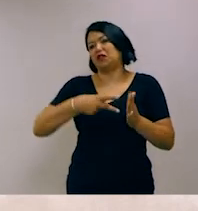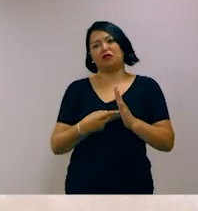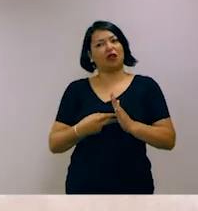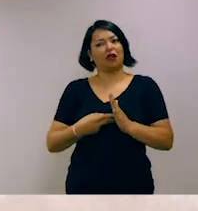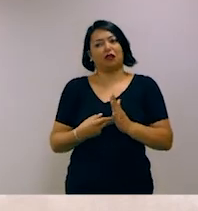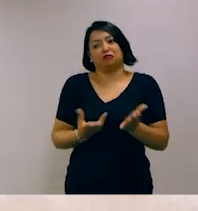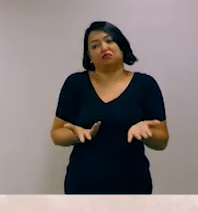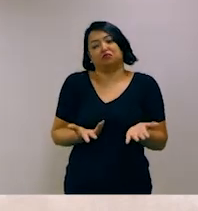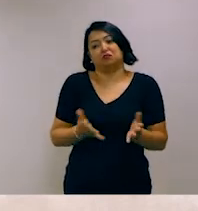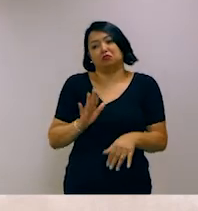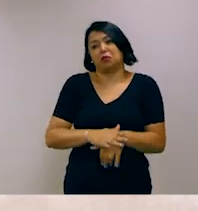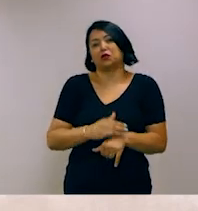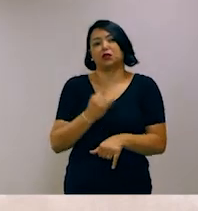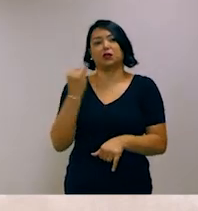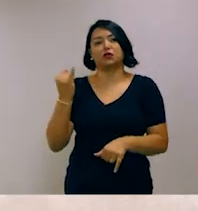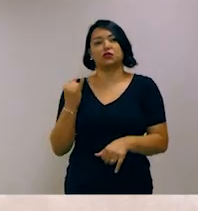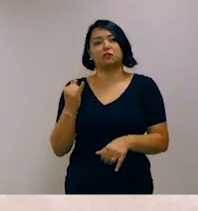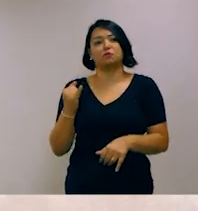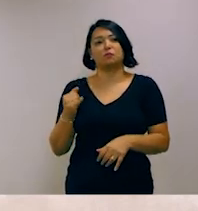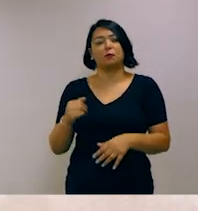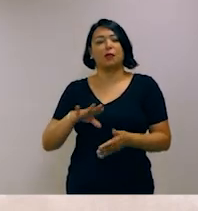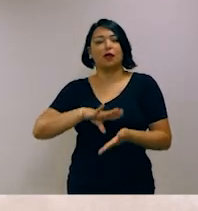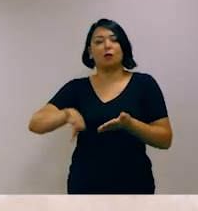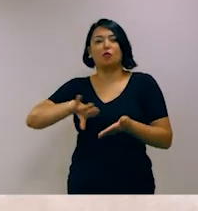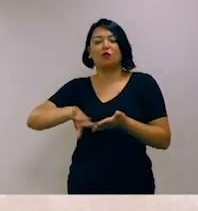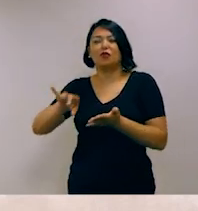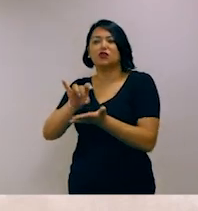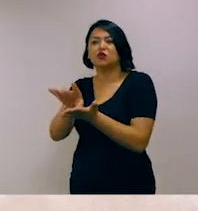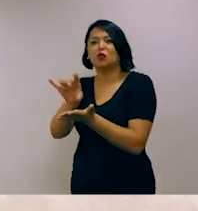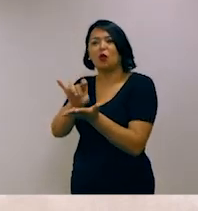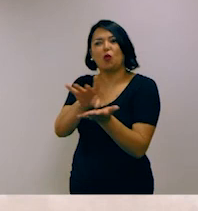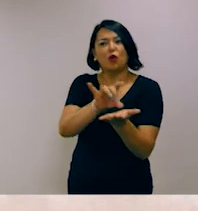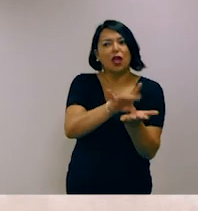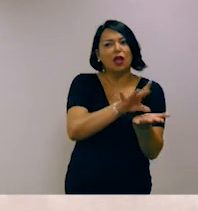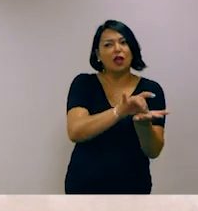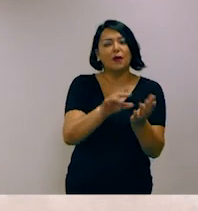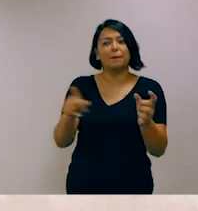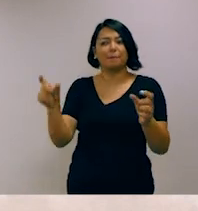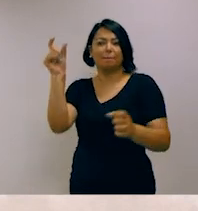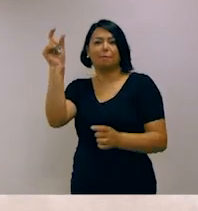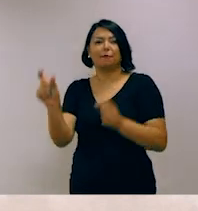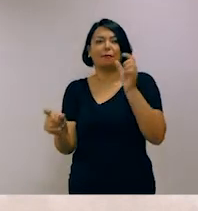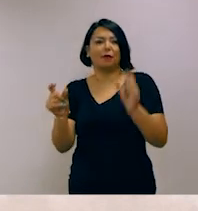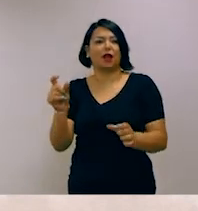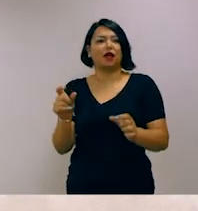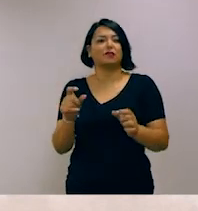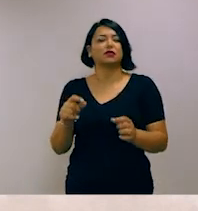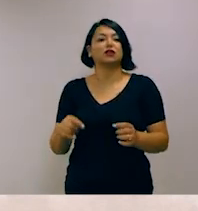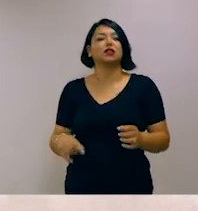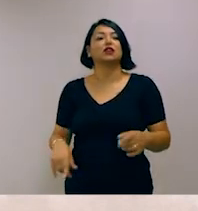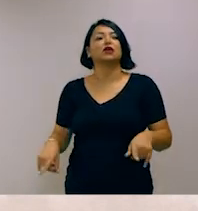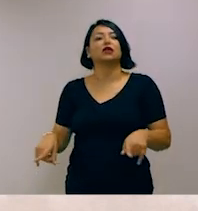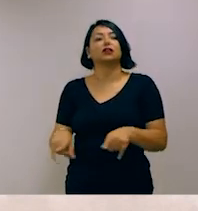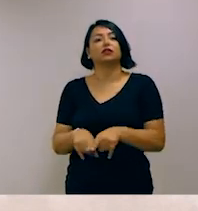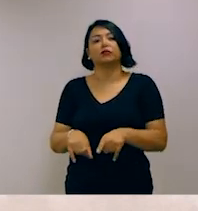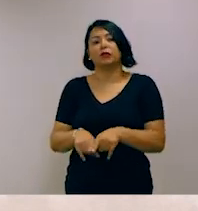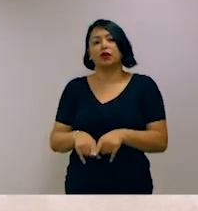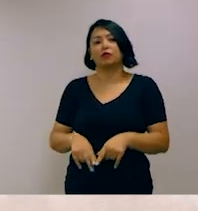We limit the number of words in some cases. N-grams and